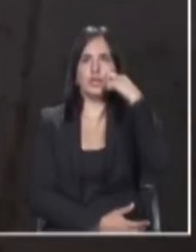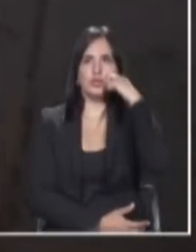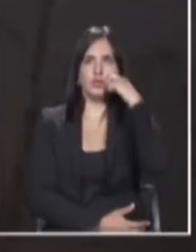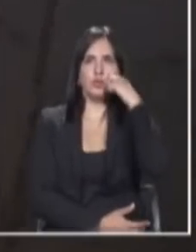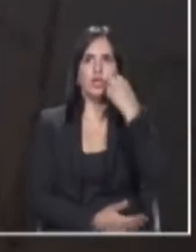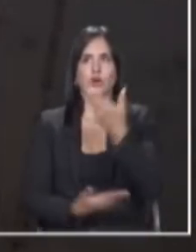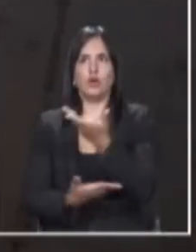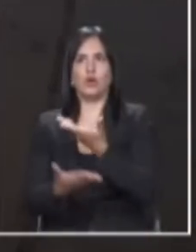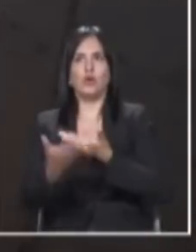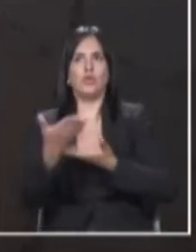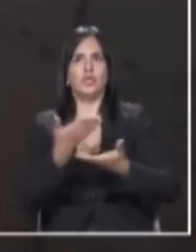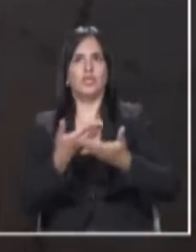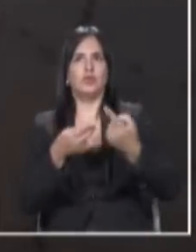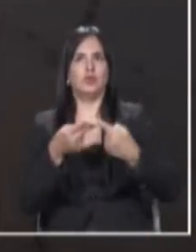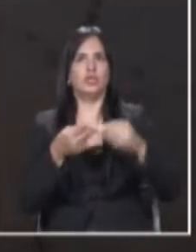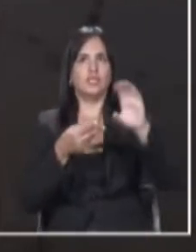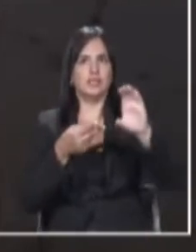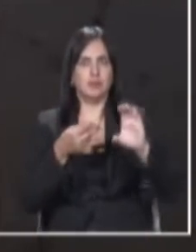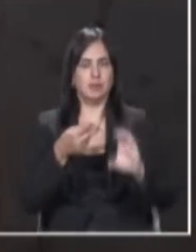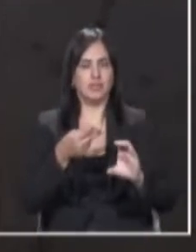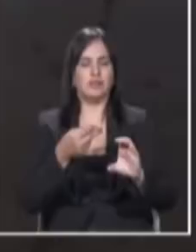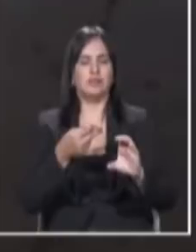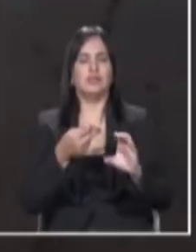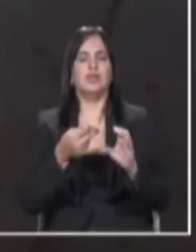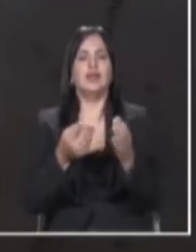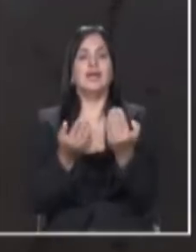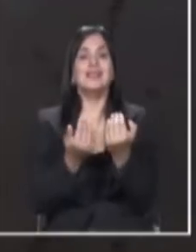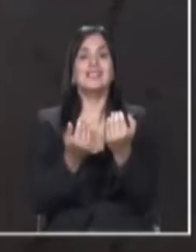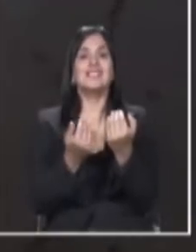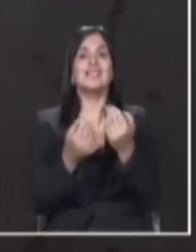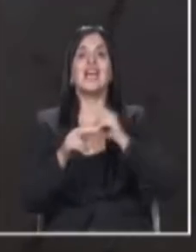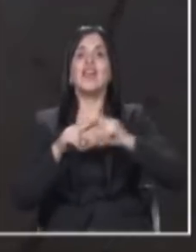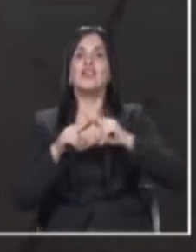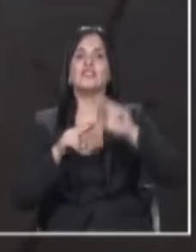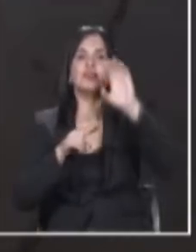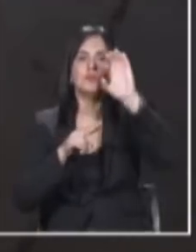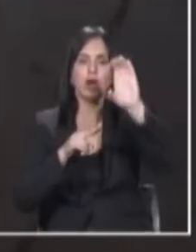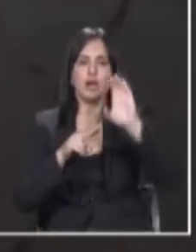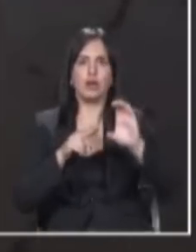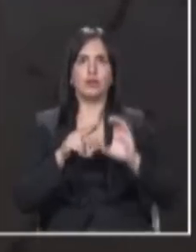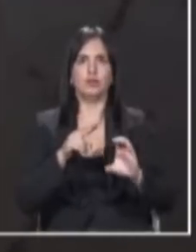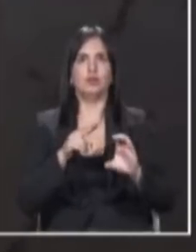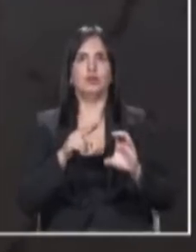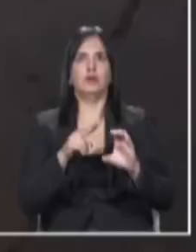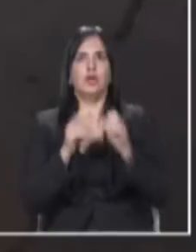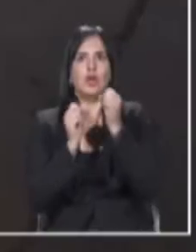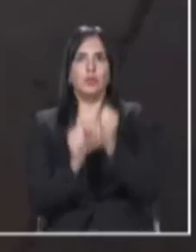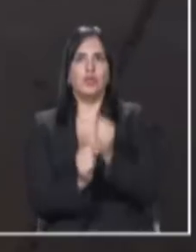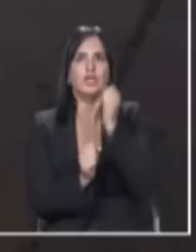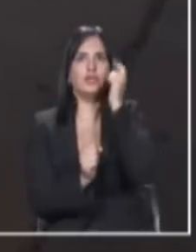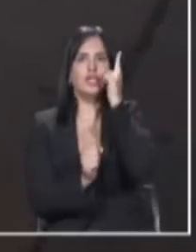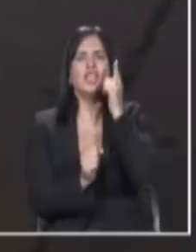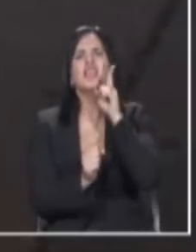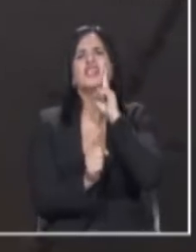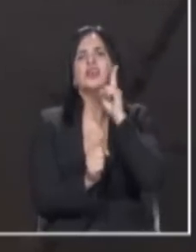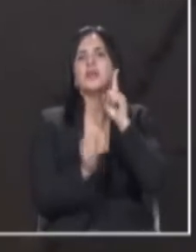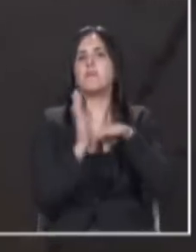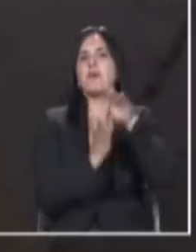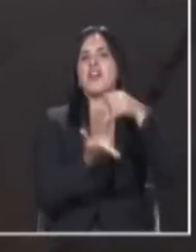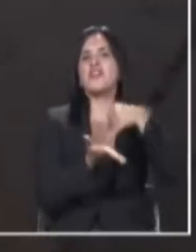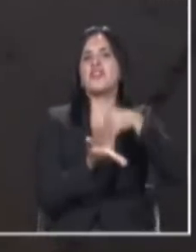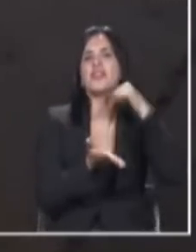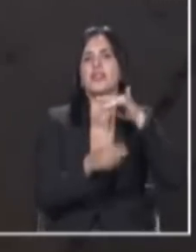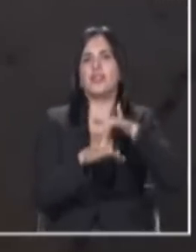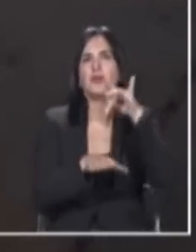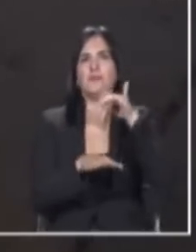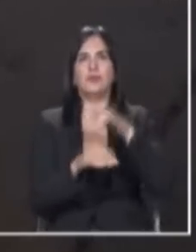they need to categorize ourselves to understand who is weaker and who's stronger but we take